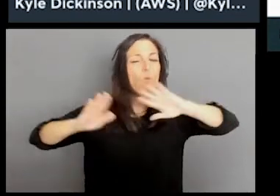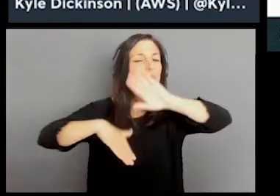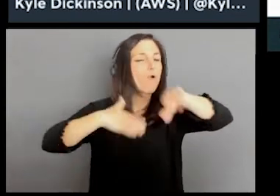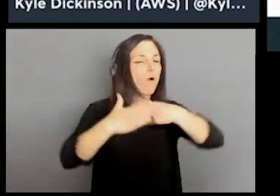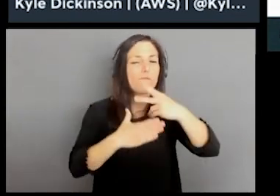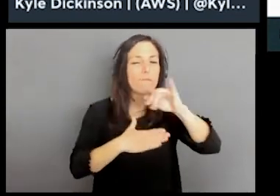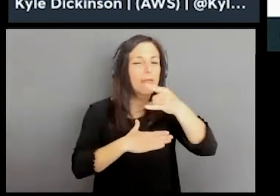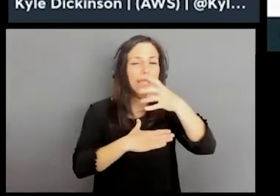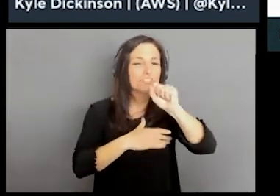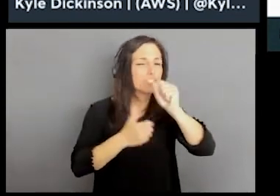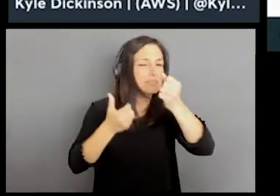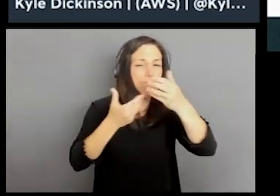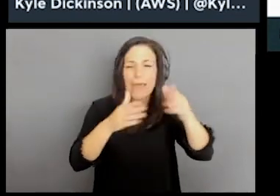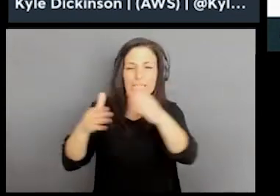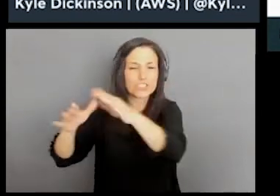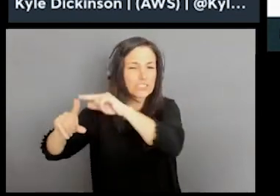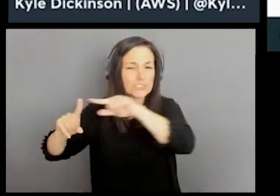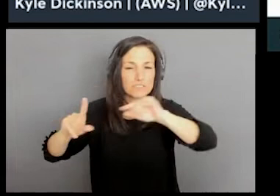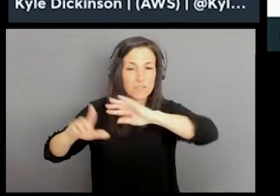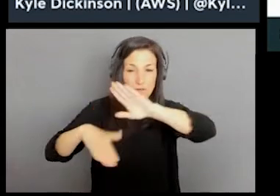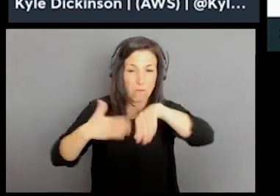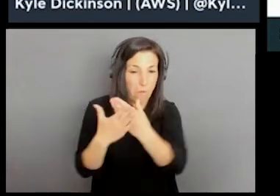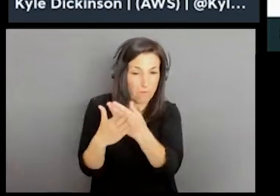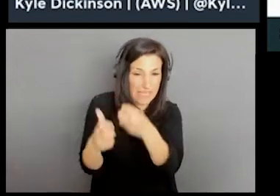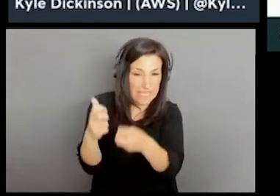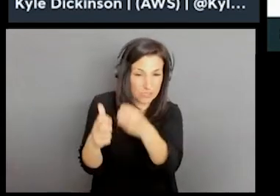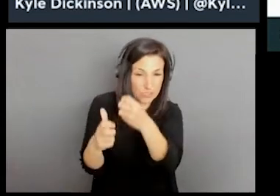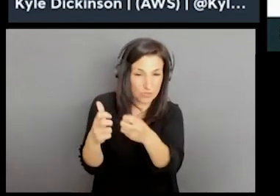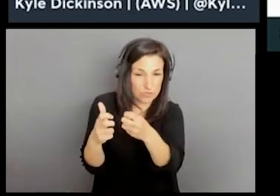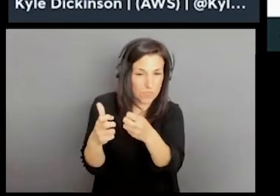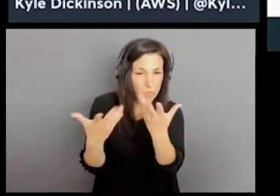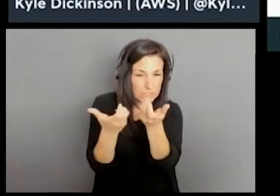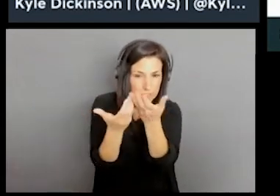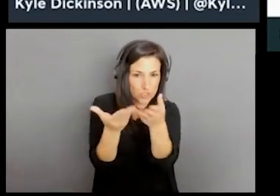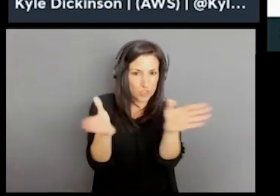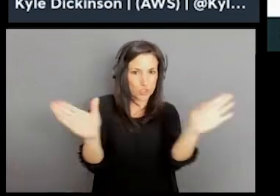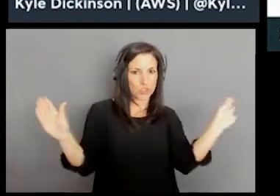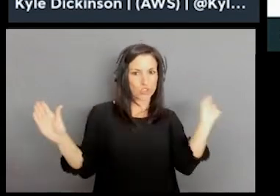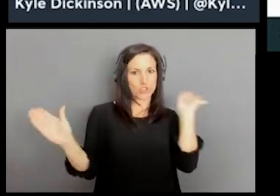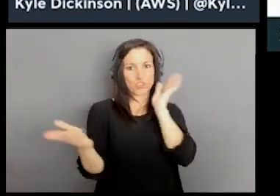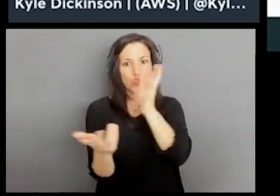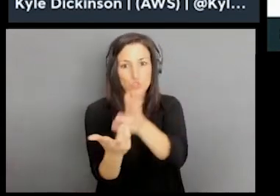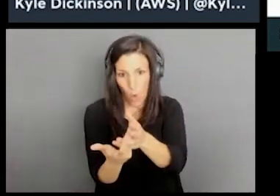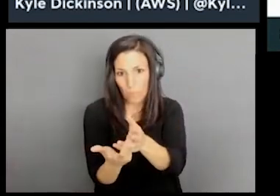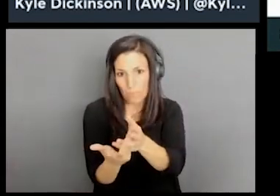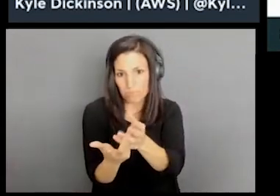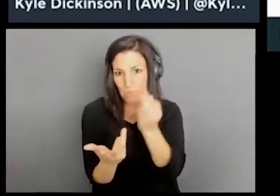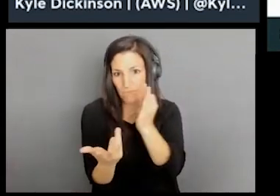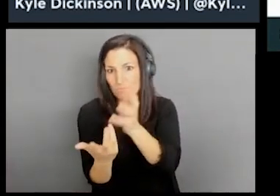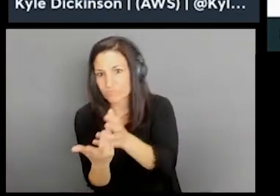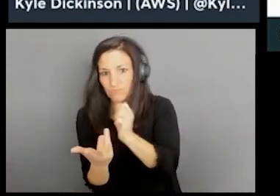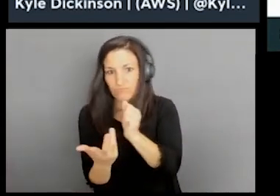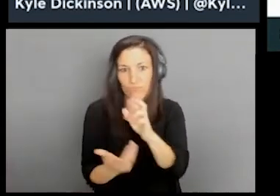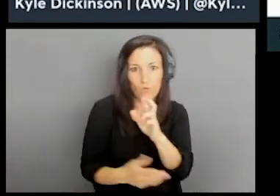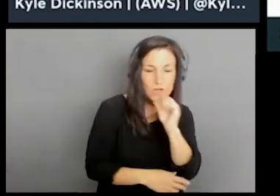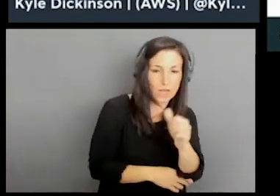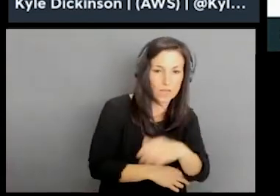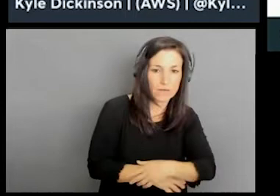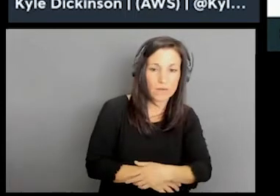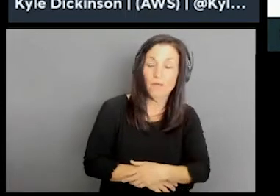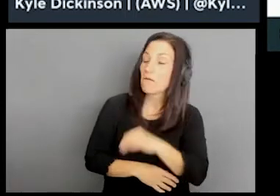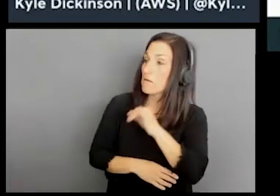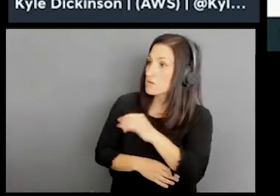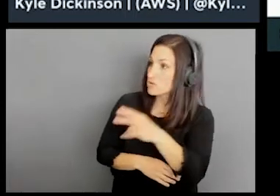issues it has, and what is the scope of, compatibility and incompatibility. So now I can see, like, my hotspots